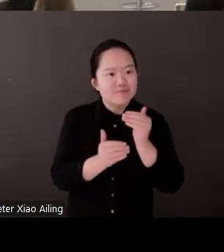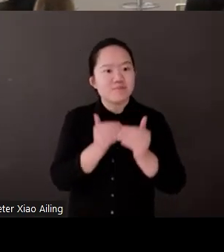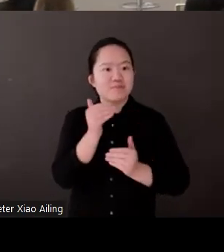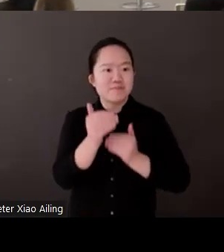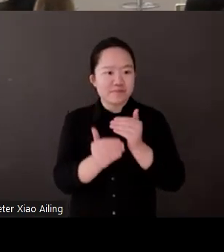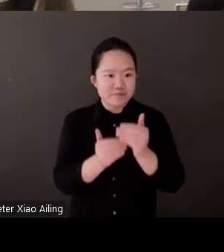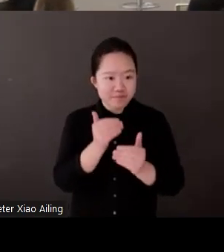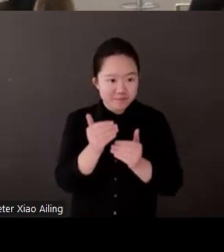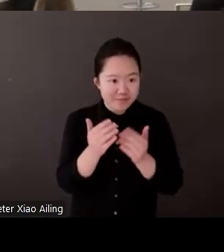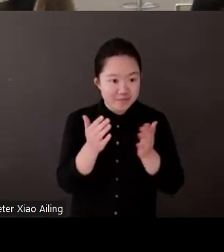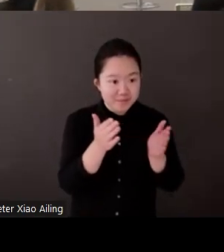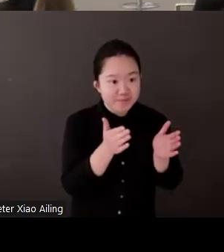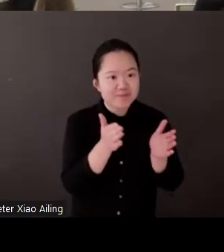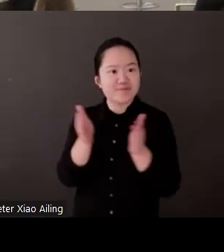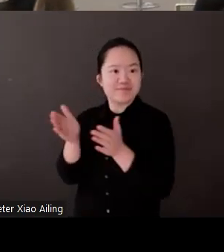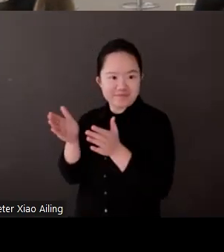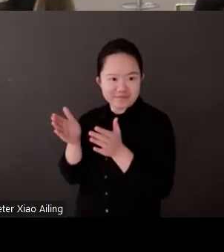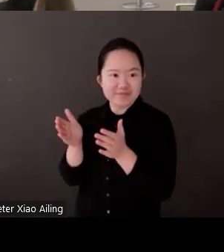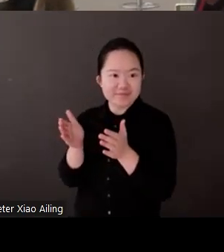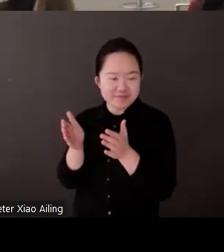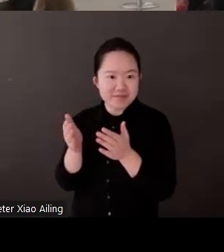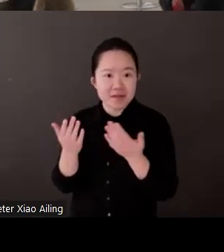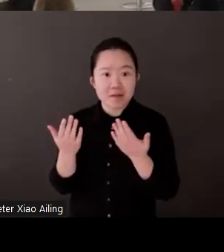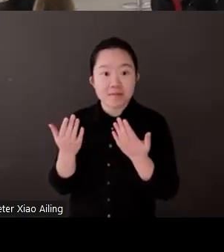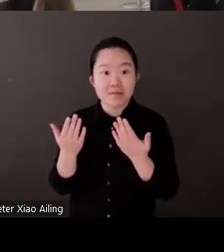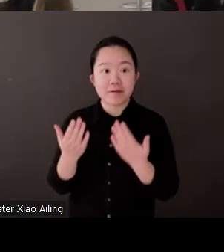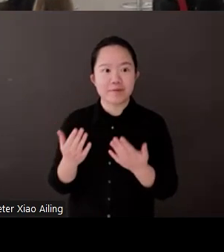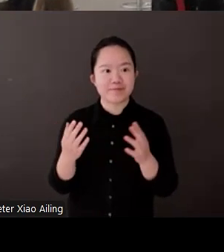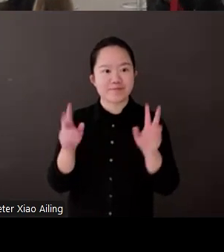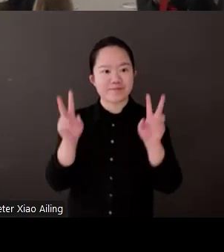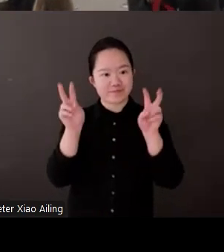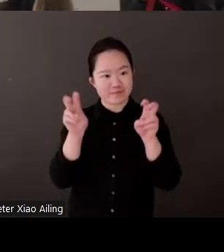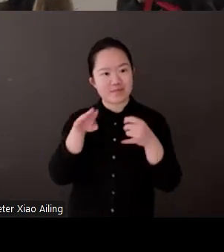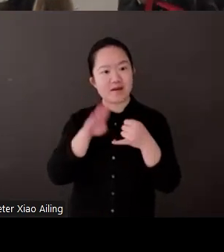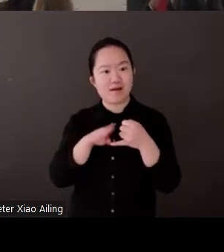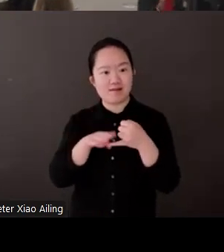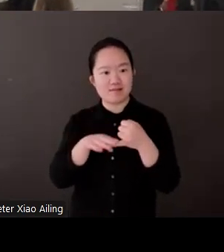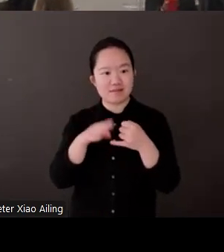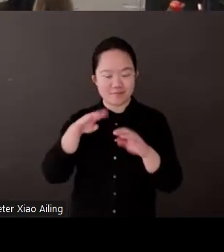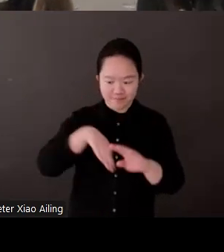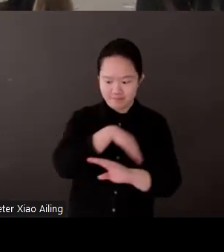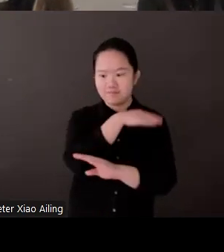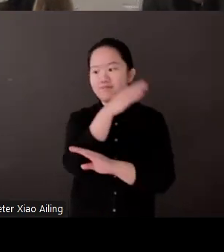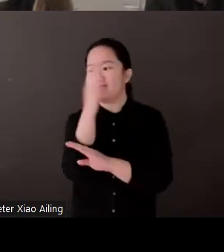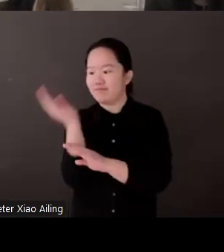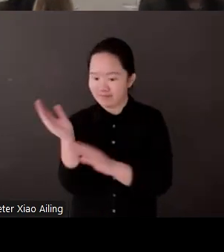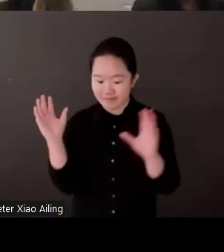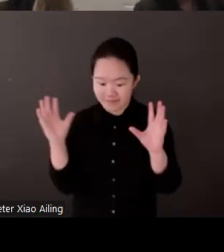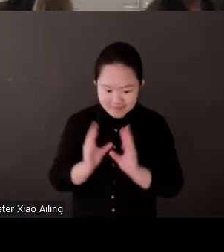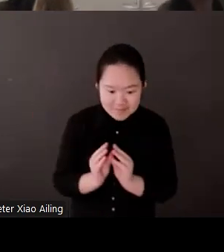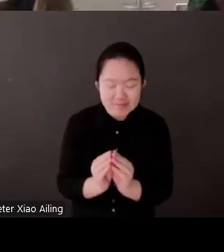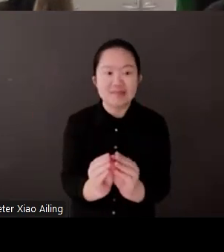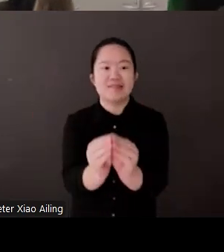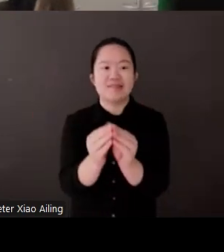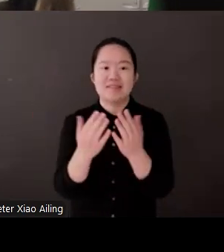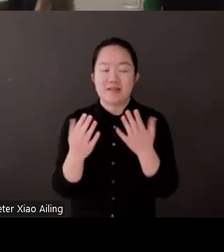to Malin. So we are now doing the last session of today, and I hope you're all still awake. We